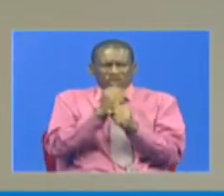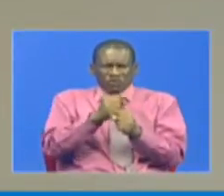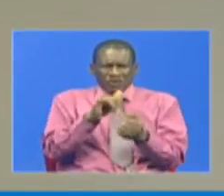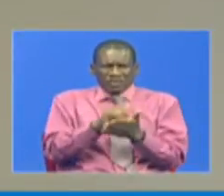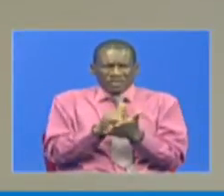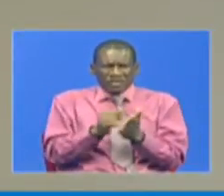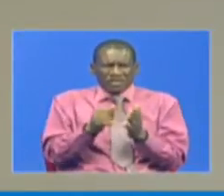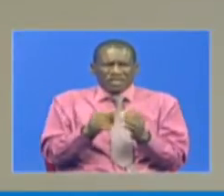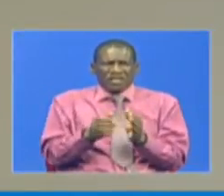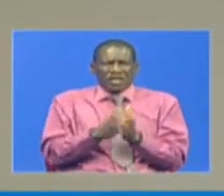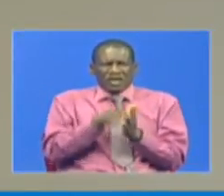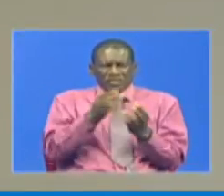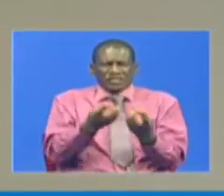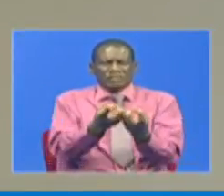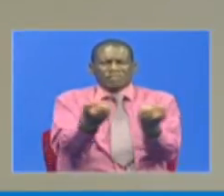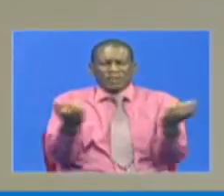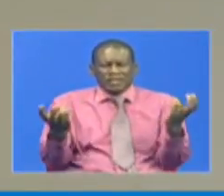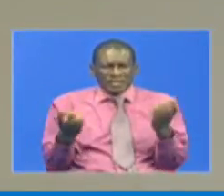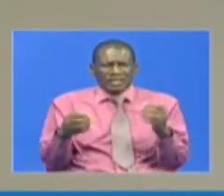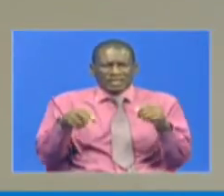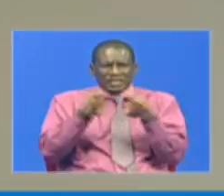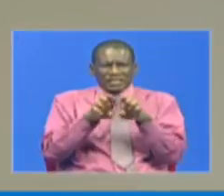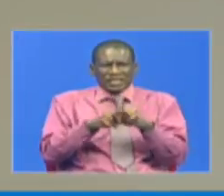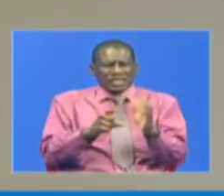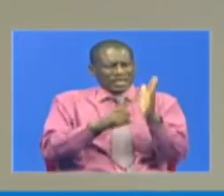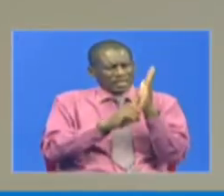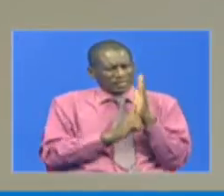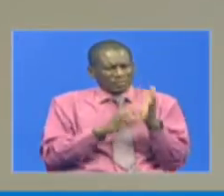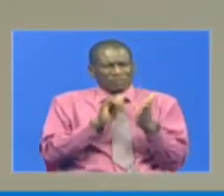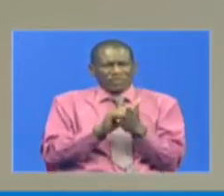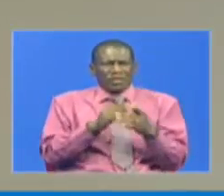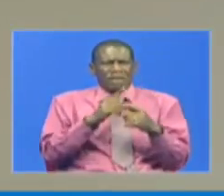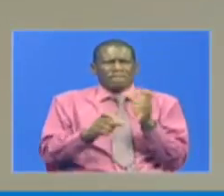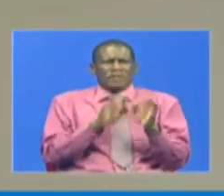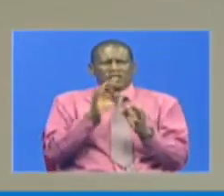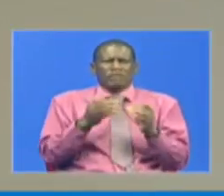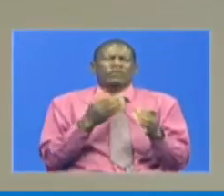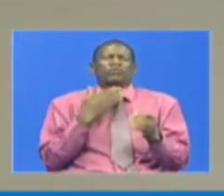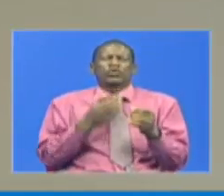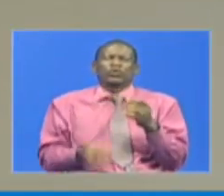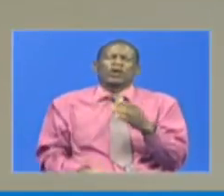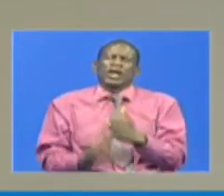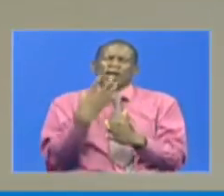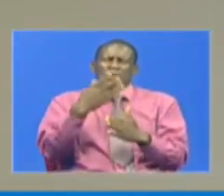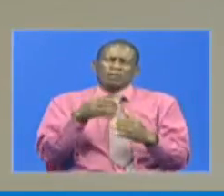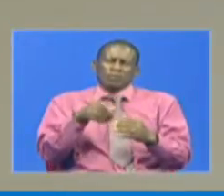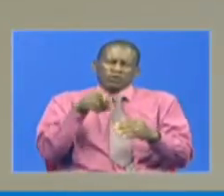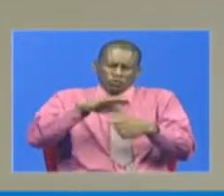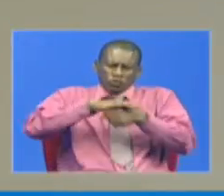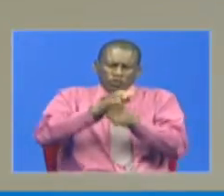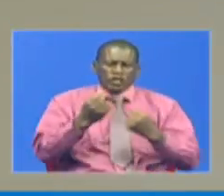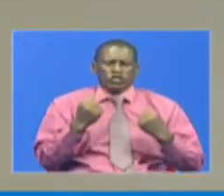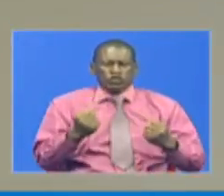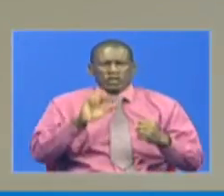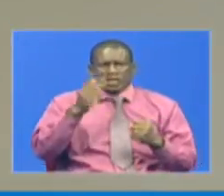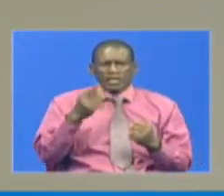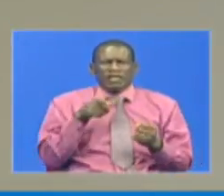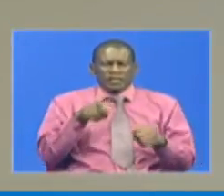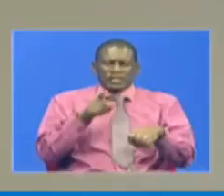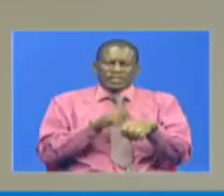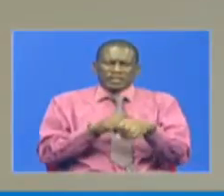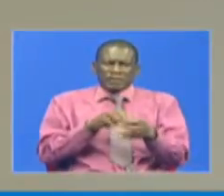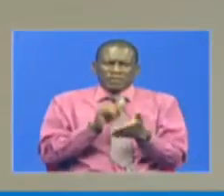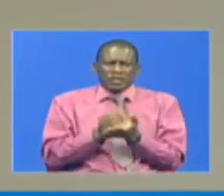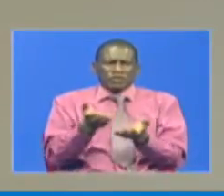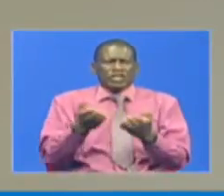this panel being like an example of that. But if we want to come out as a stronger Kenya, now it's the moment that we need